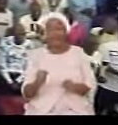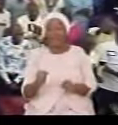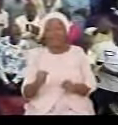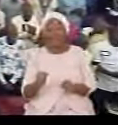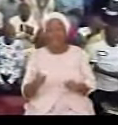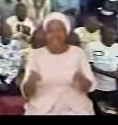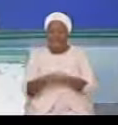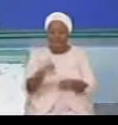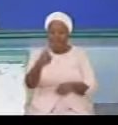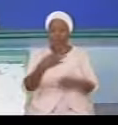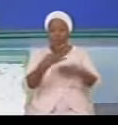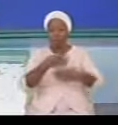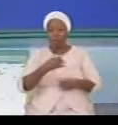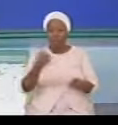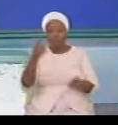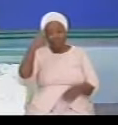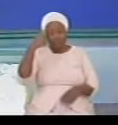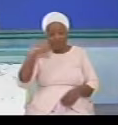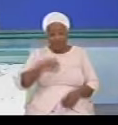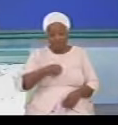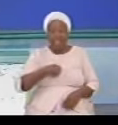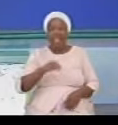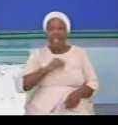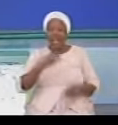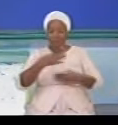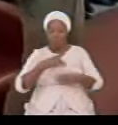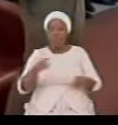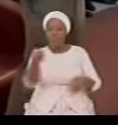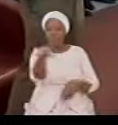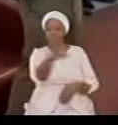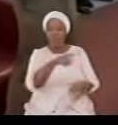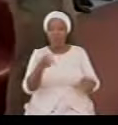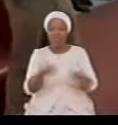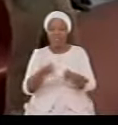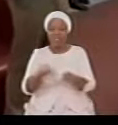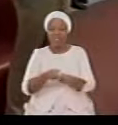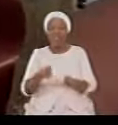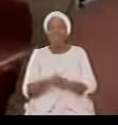As you wish for me, I wish all of you better.